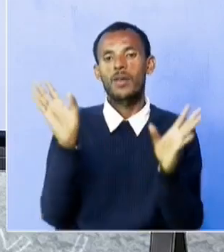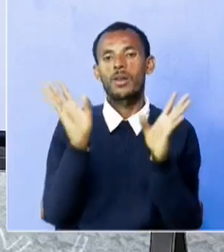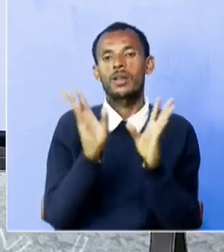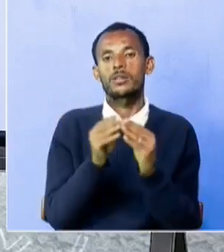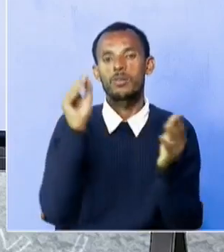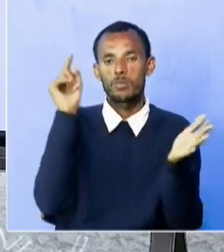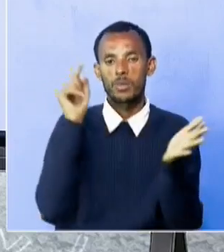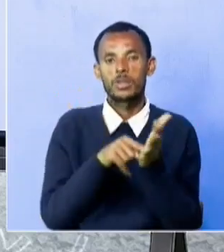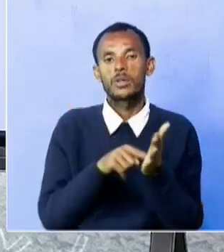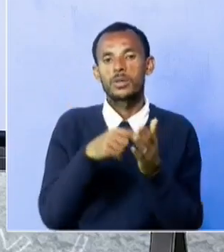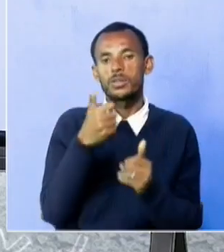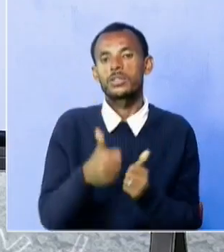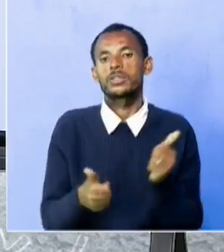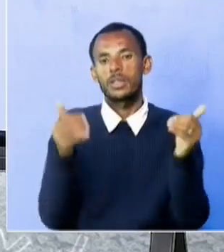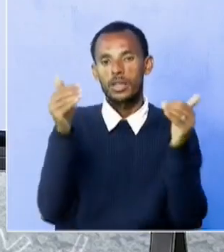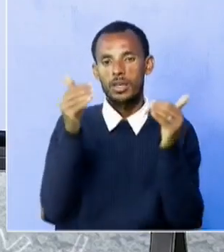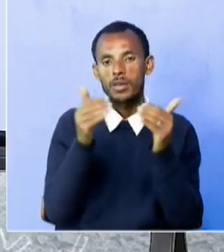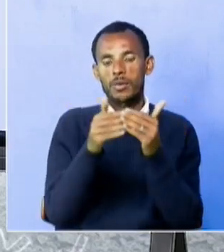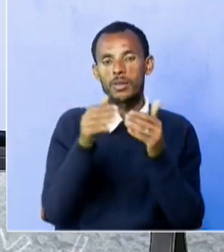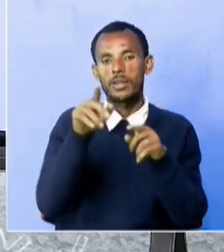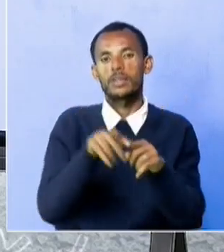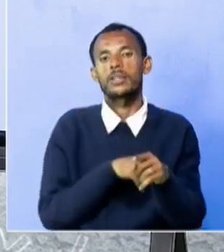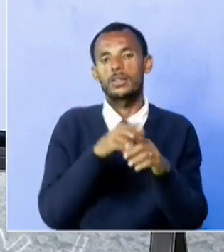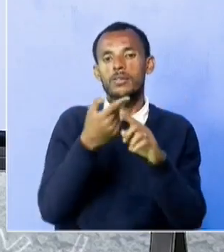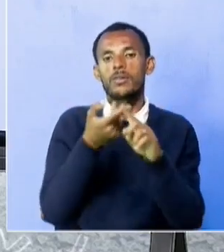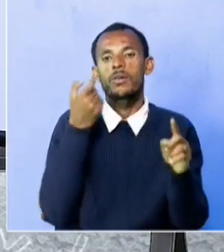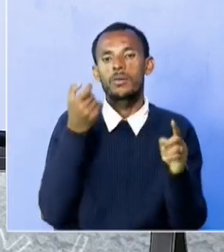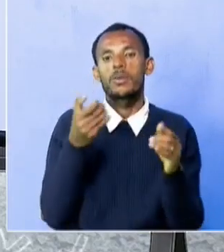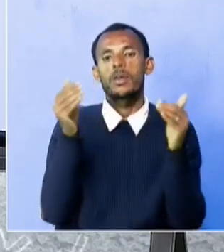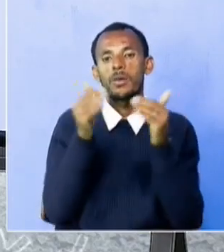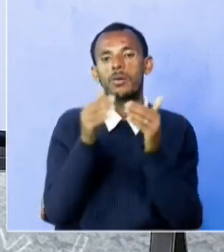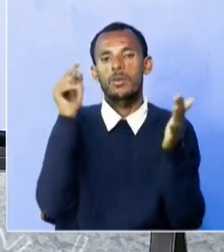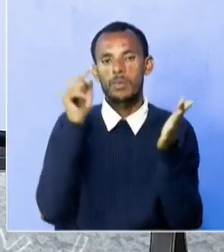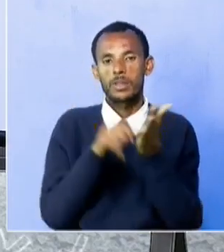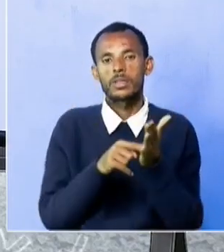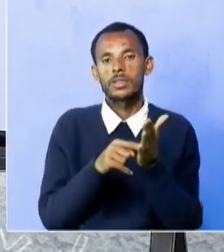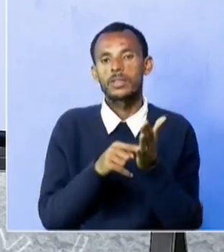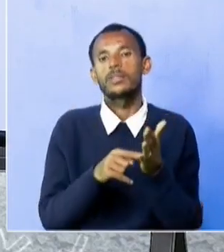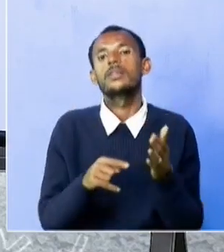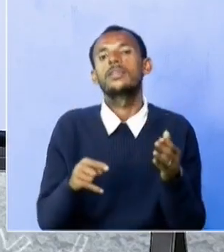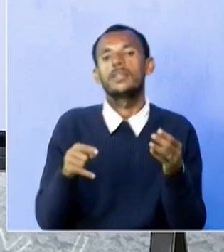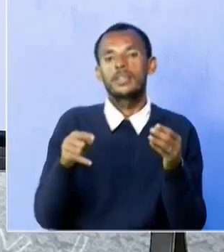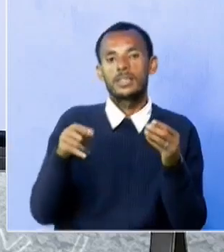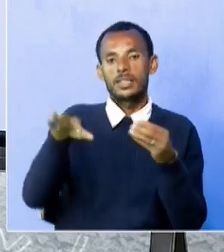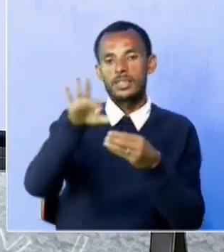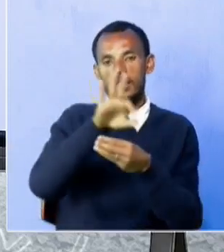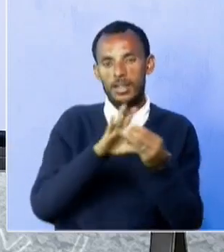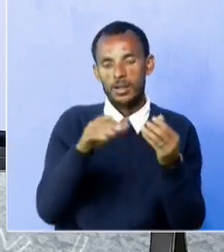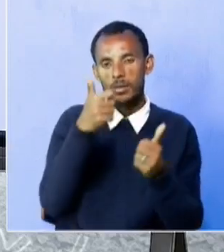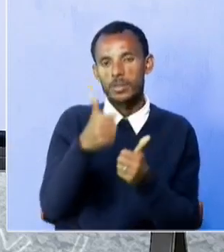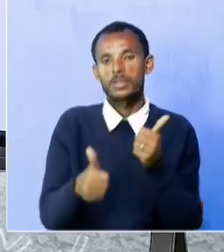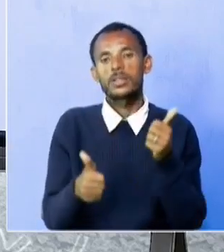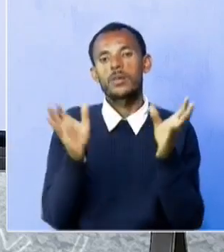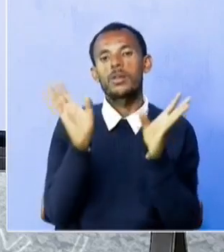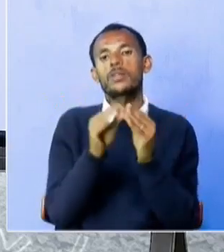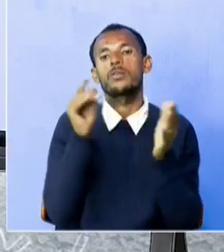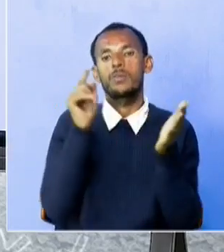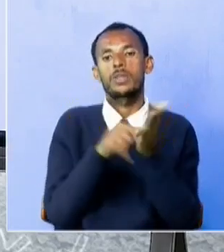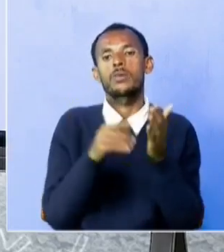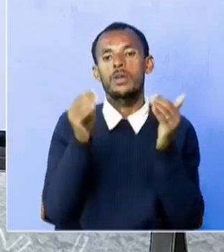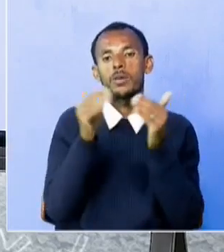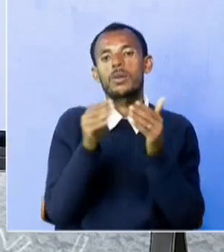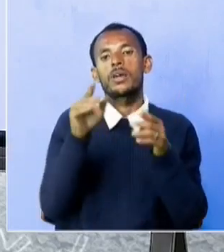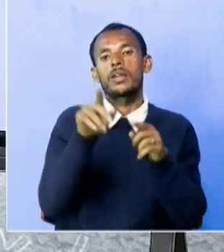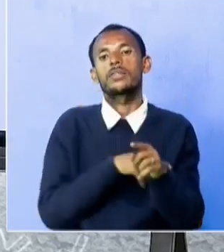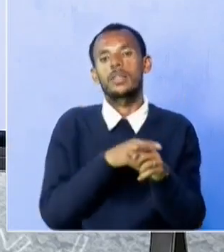points which are equidistant from a fixed point. Okay, a circle is a collection of points which are equidistant from a fixed